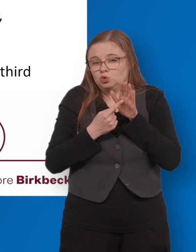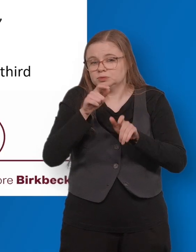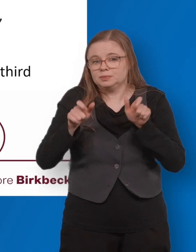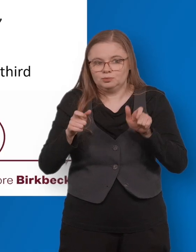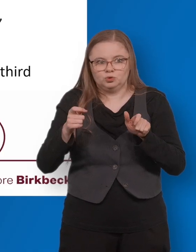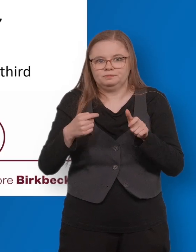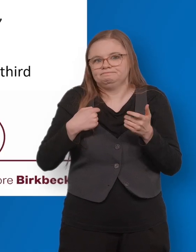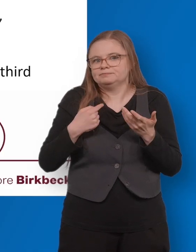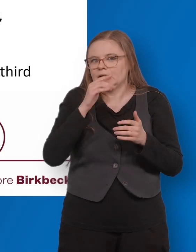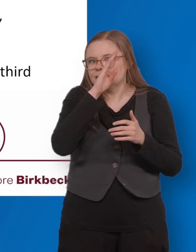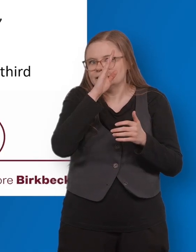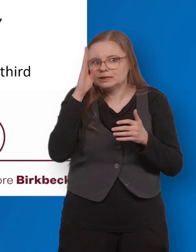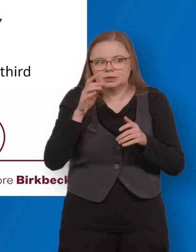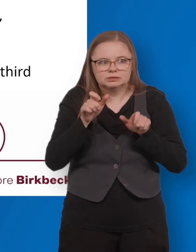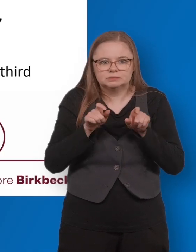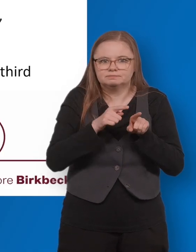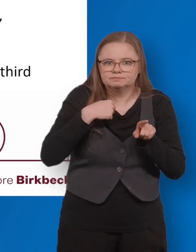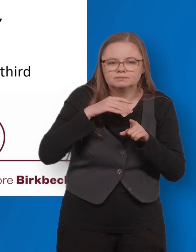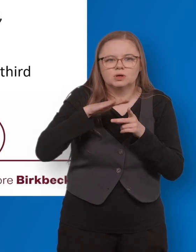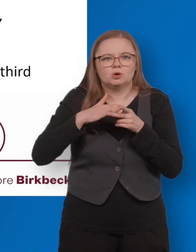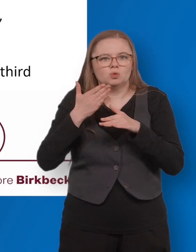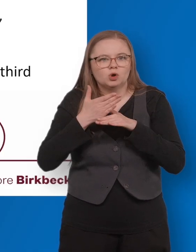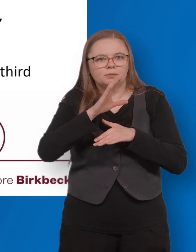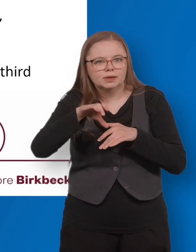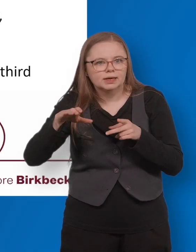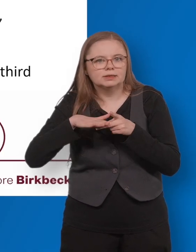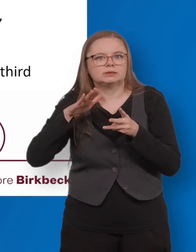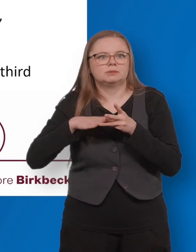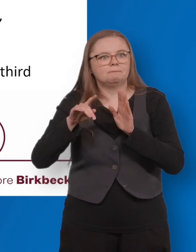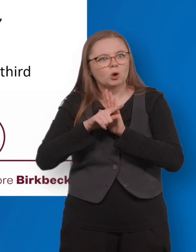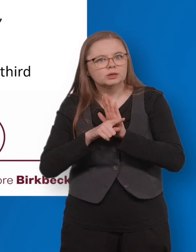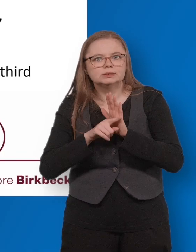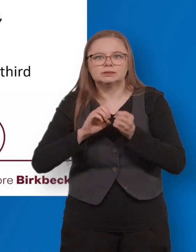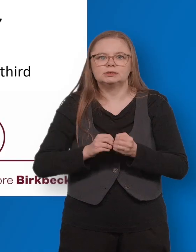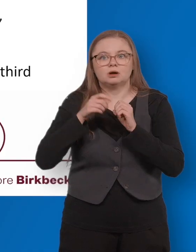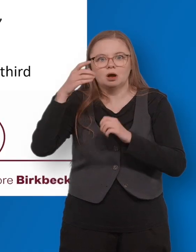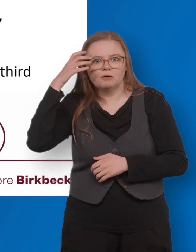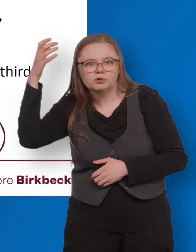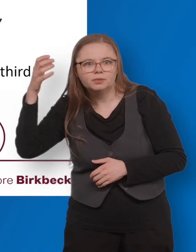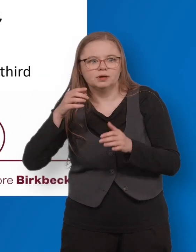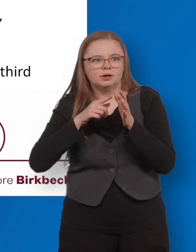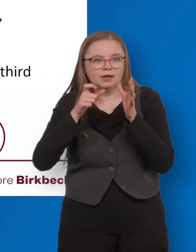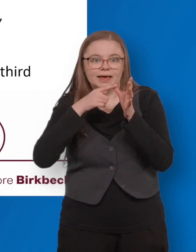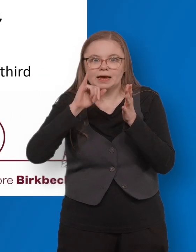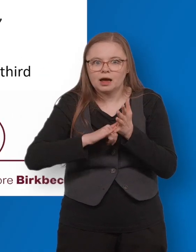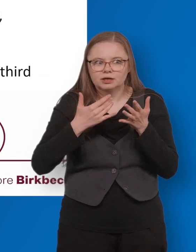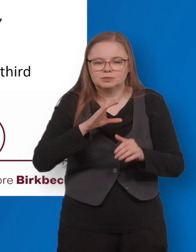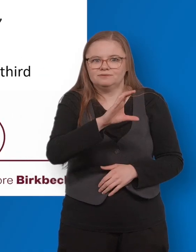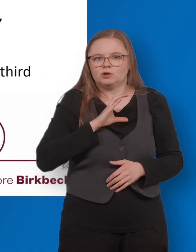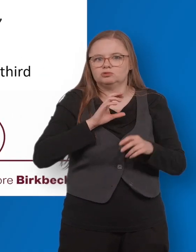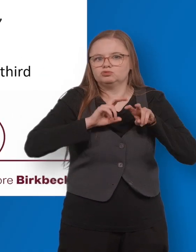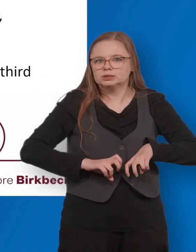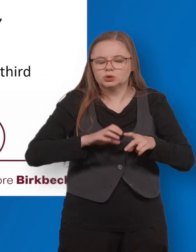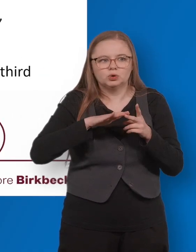such as myself, workplaces, policymakers, such as the government, Acas, who funded some of our research,